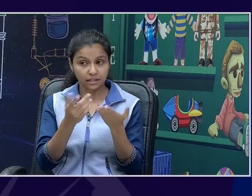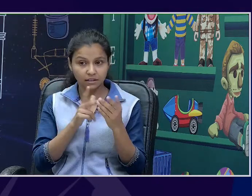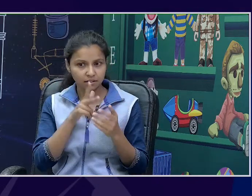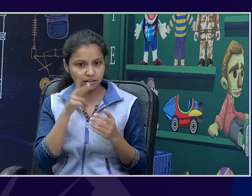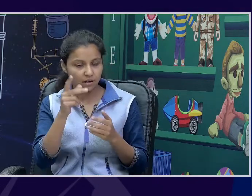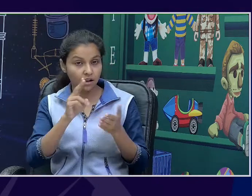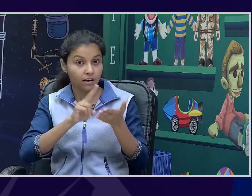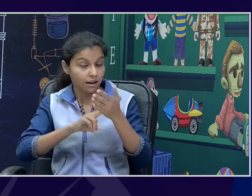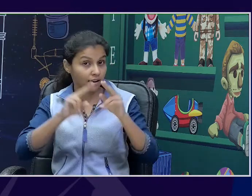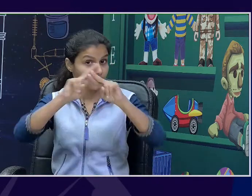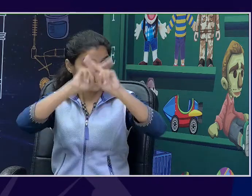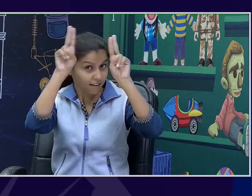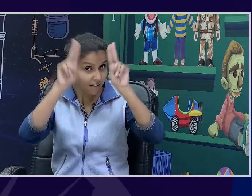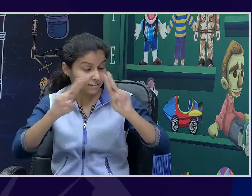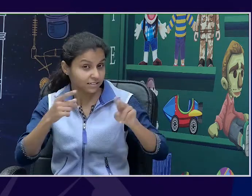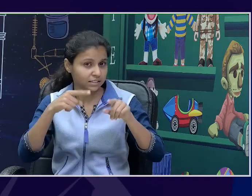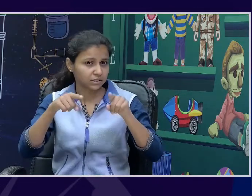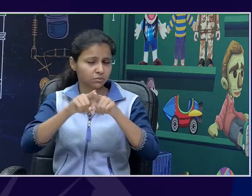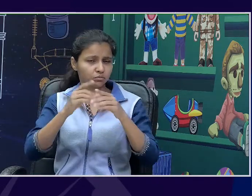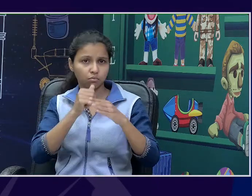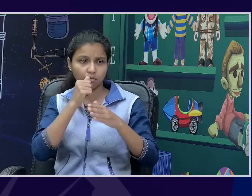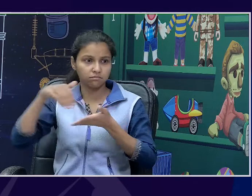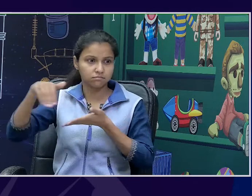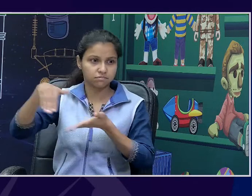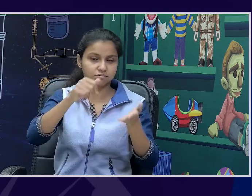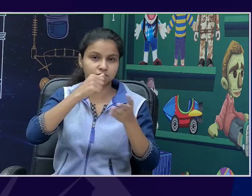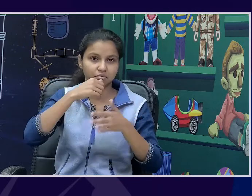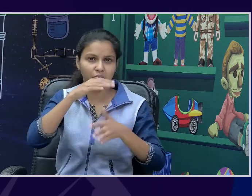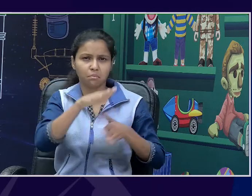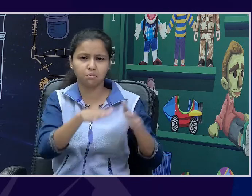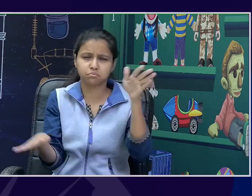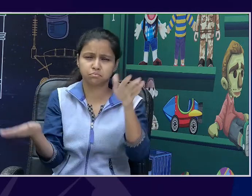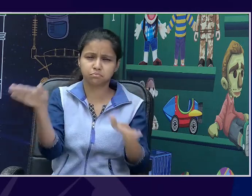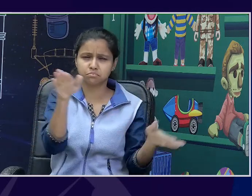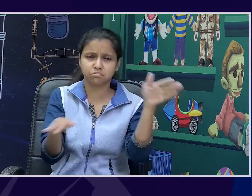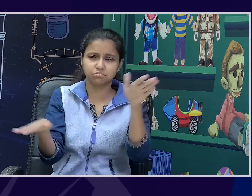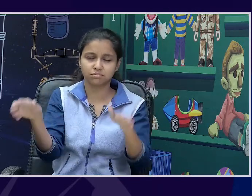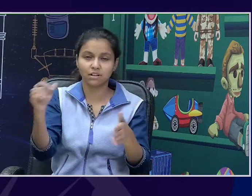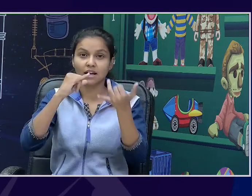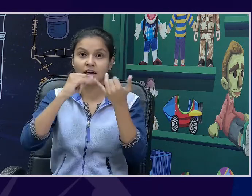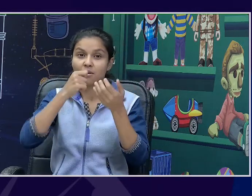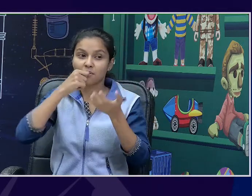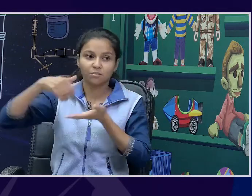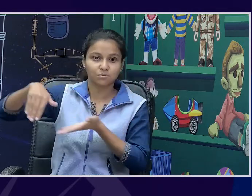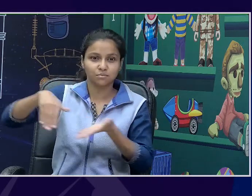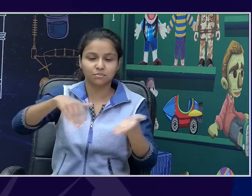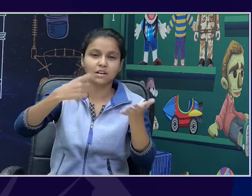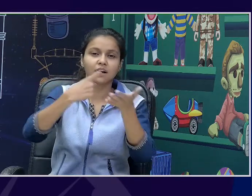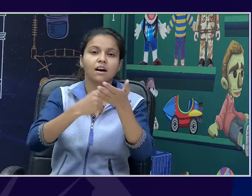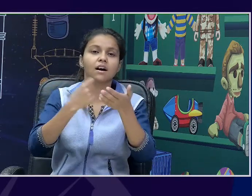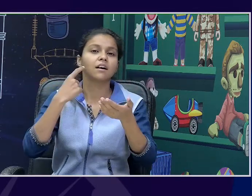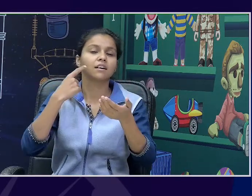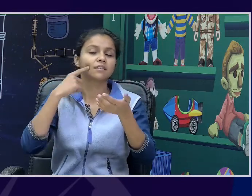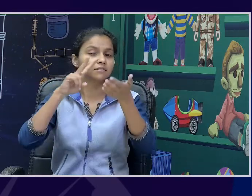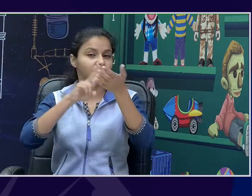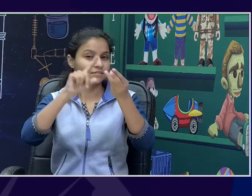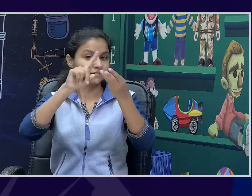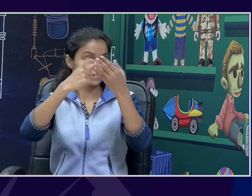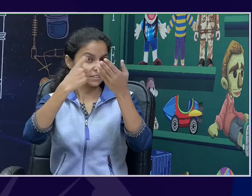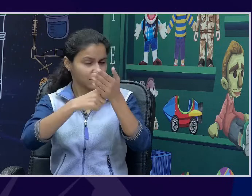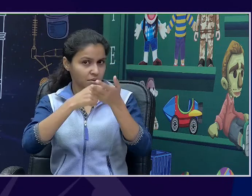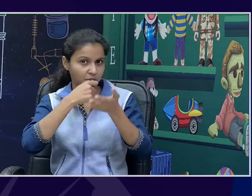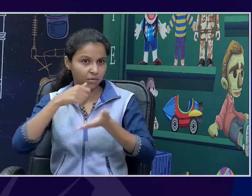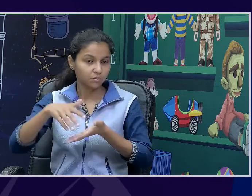a national level swimmer. He crossed the river also. He became a cross country swimmer also. He